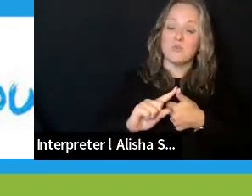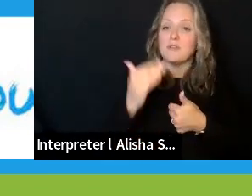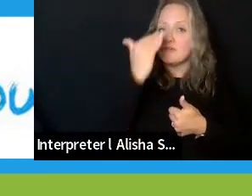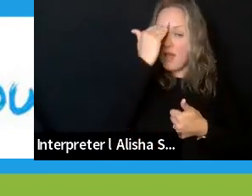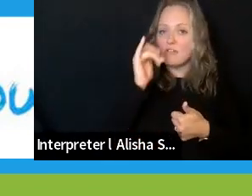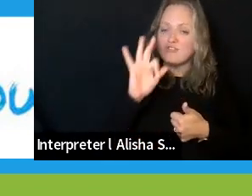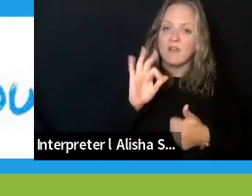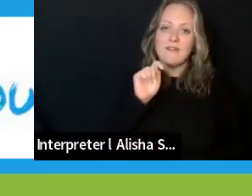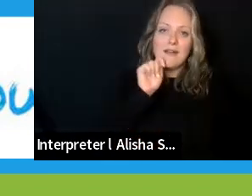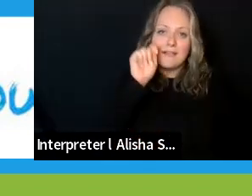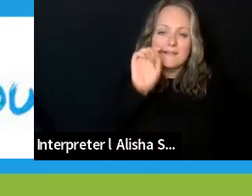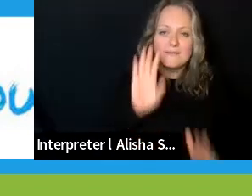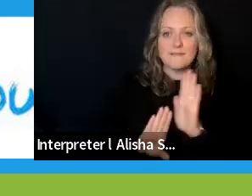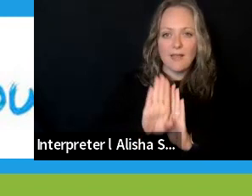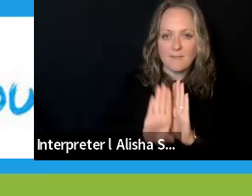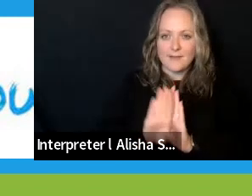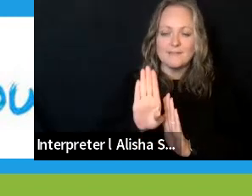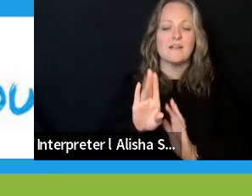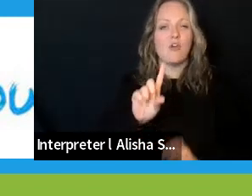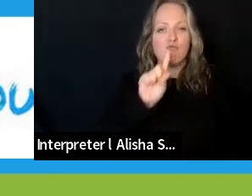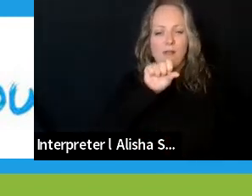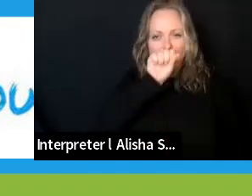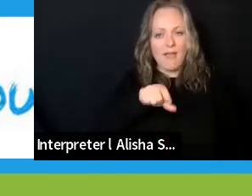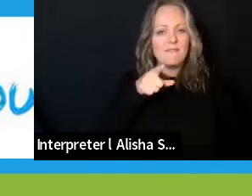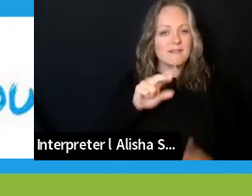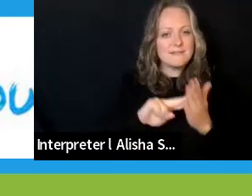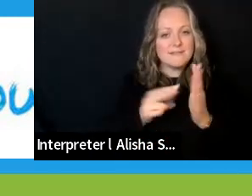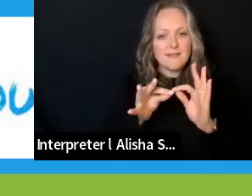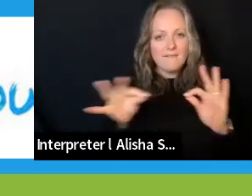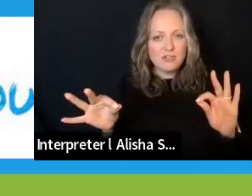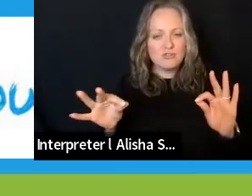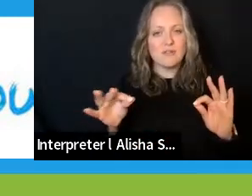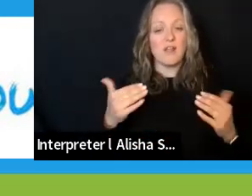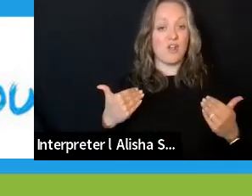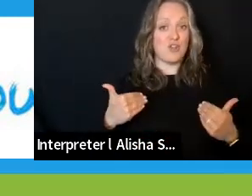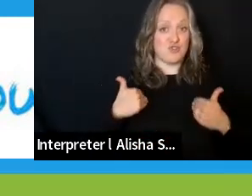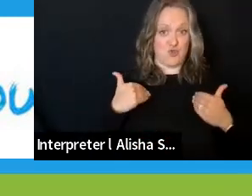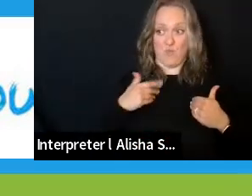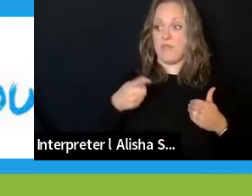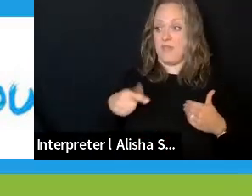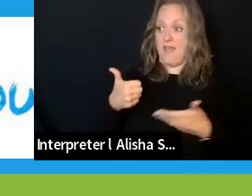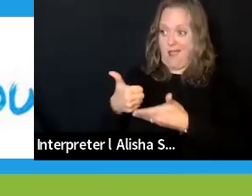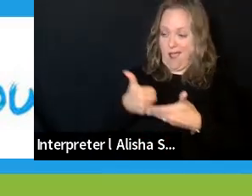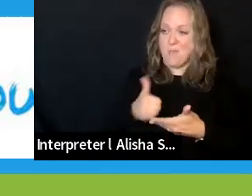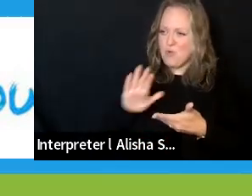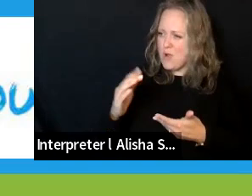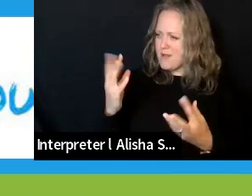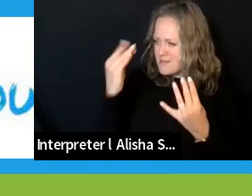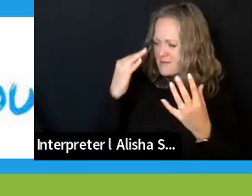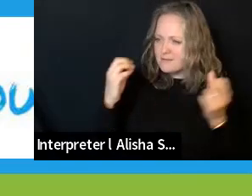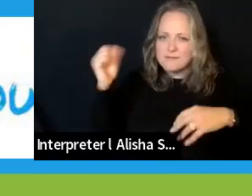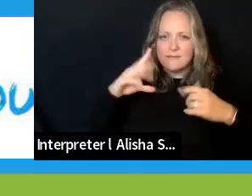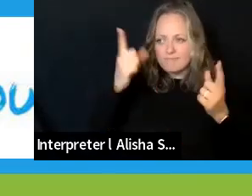of adolescent development. And I really love these definitions because youth help to create them.